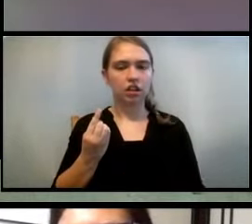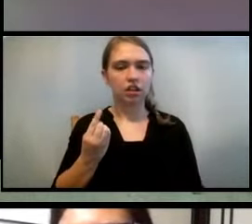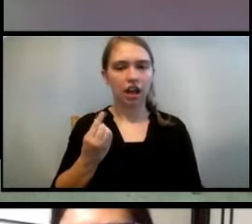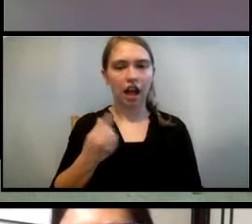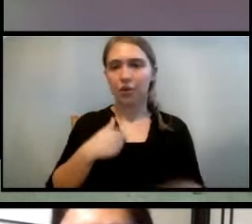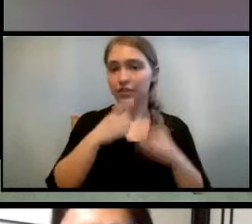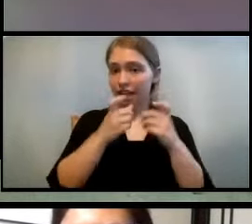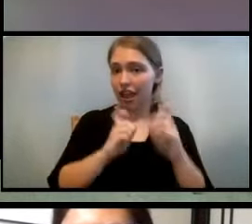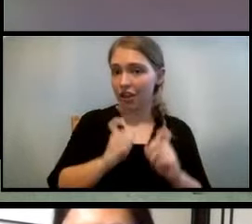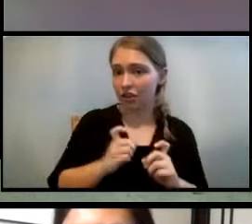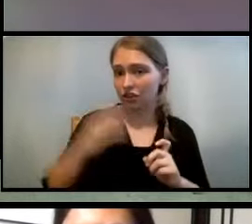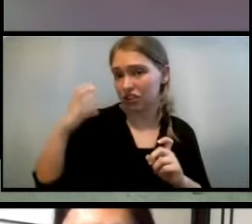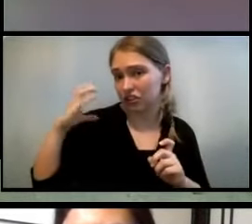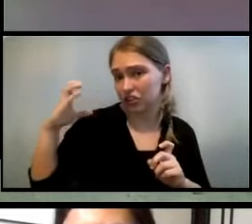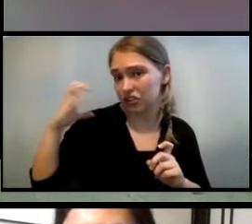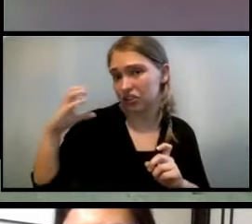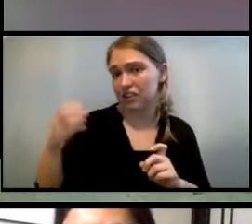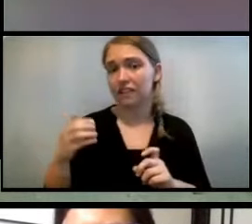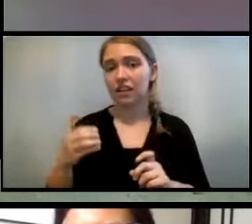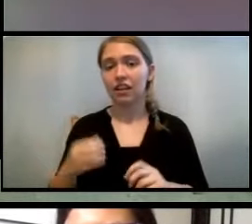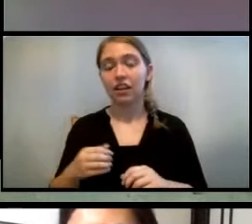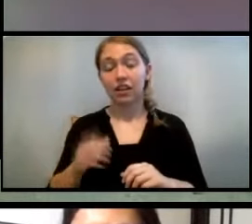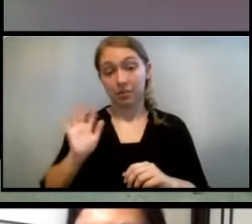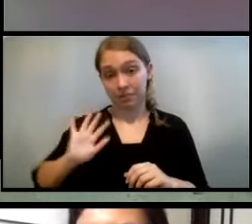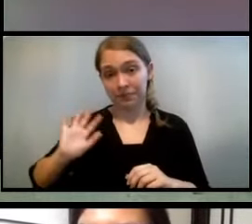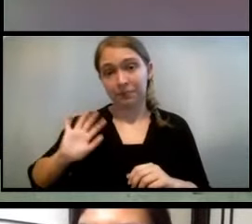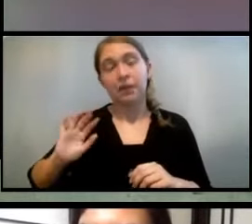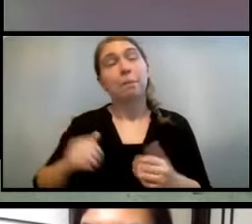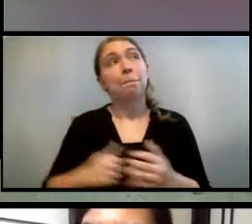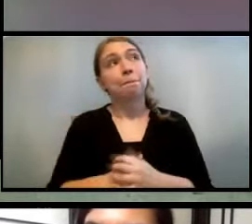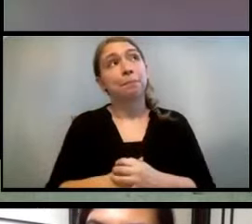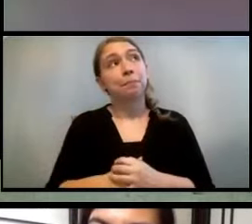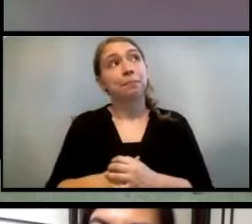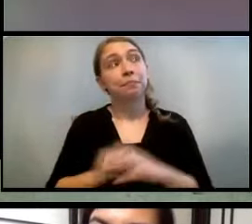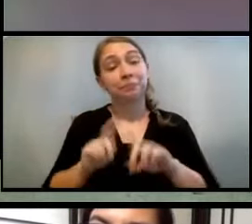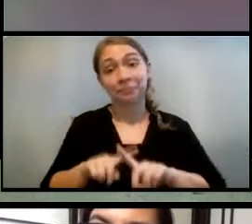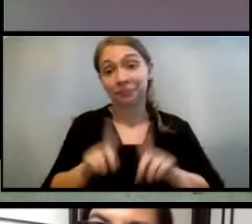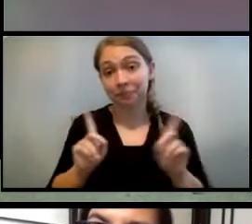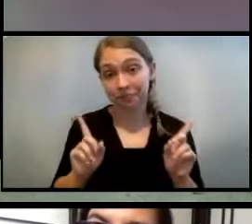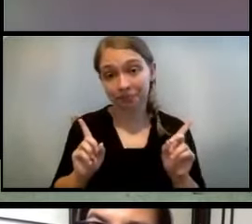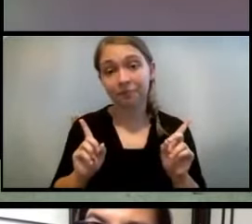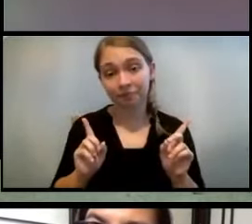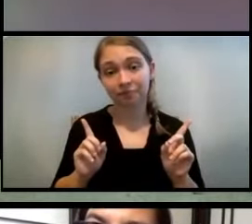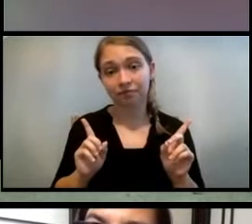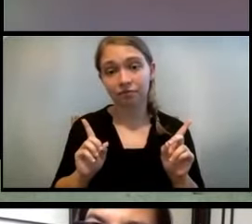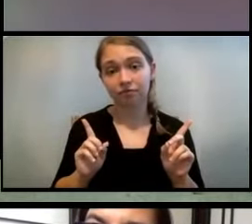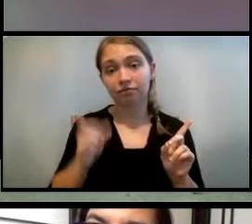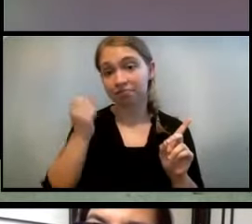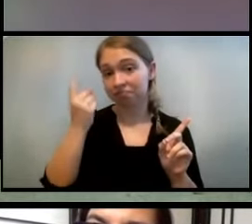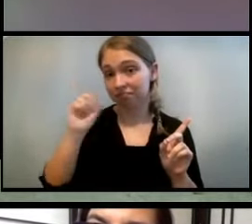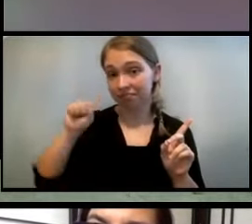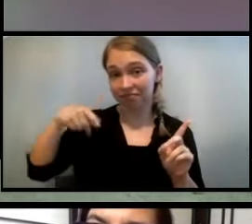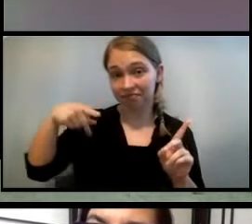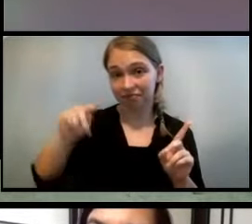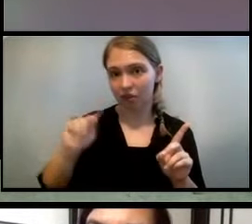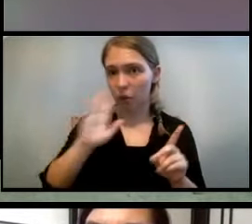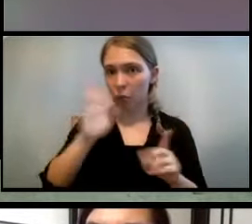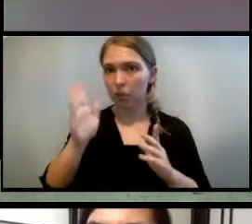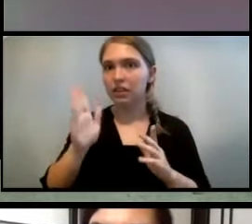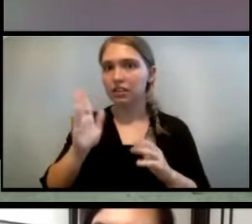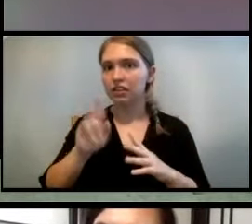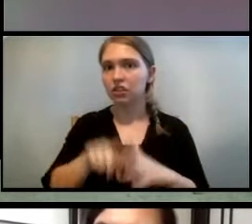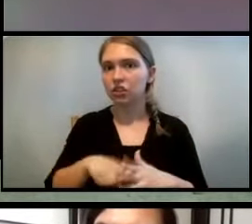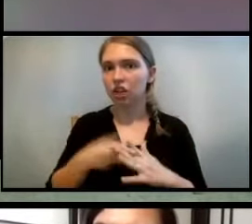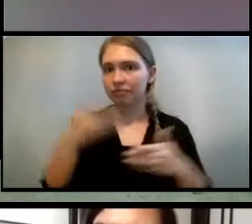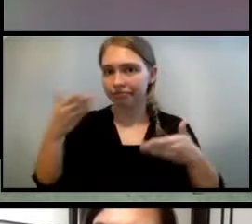editor-in-chief for Queers Destroy Horror. But in September, we're going to be bringing people in